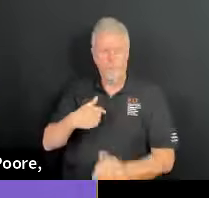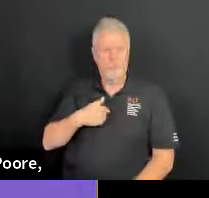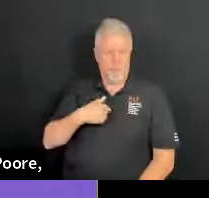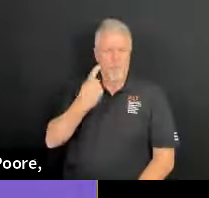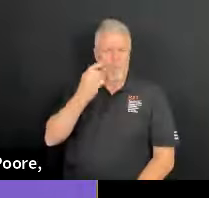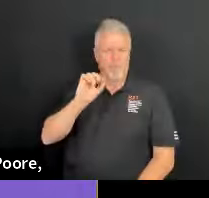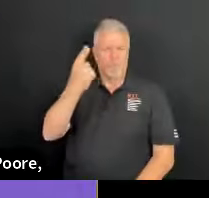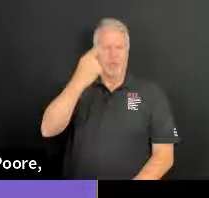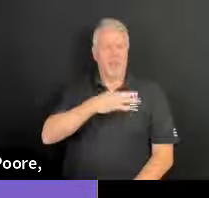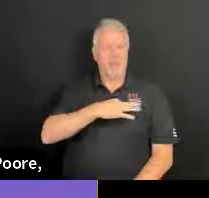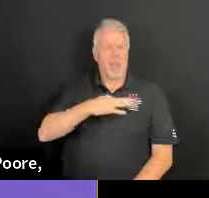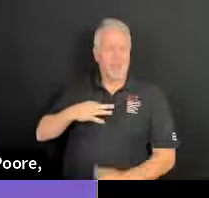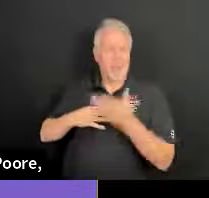1989.